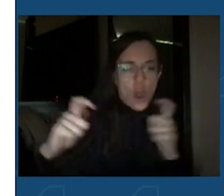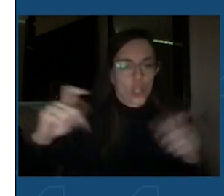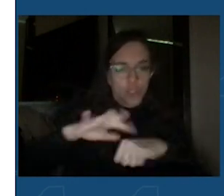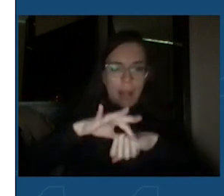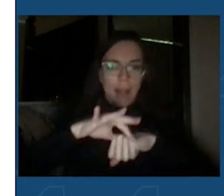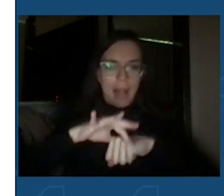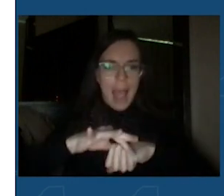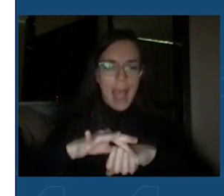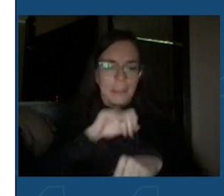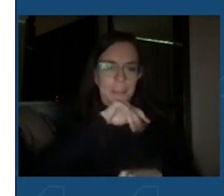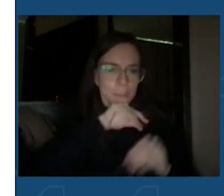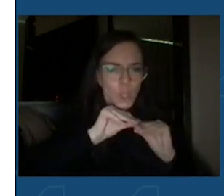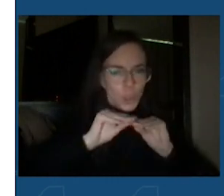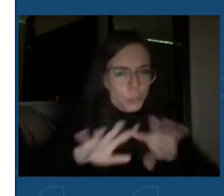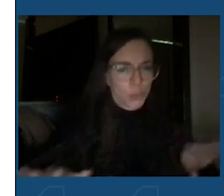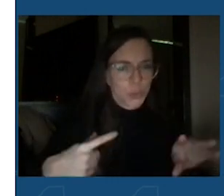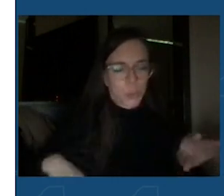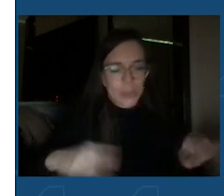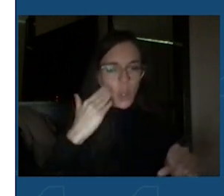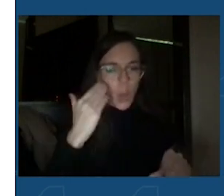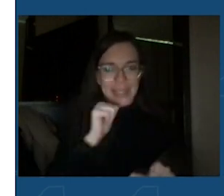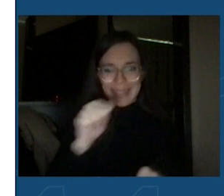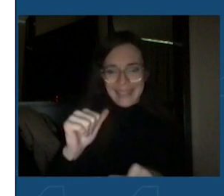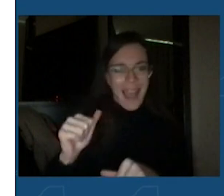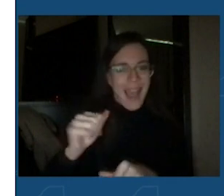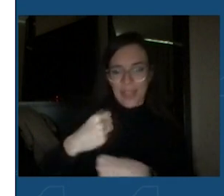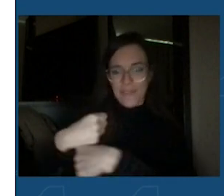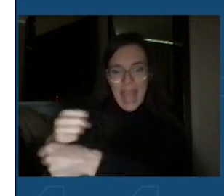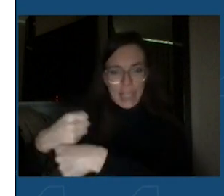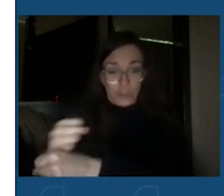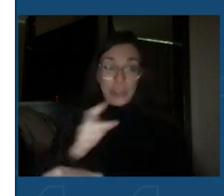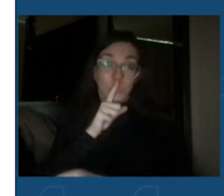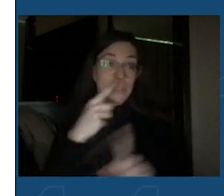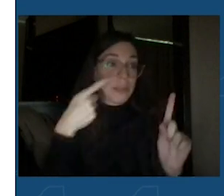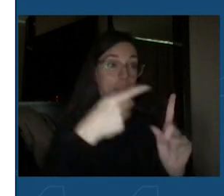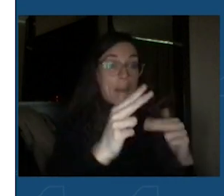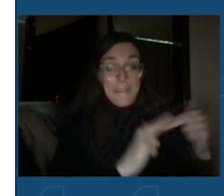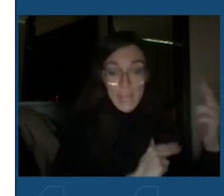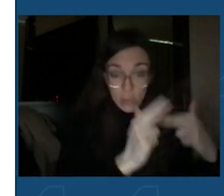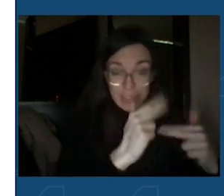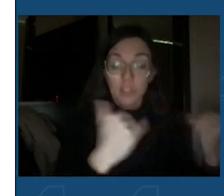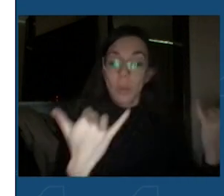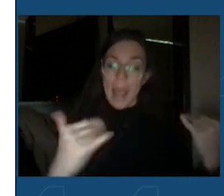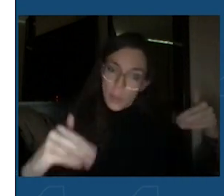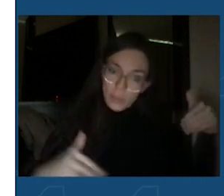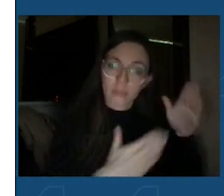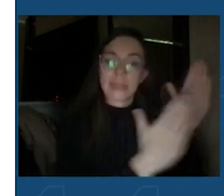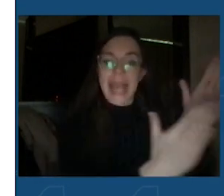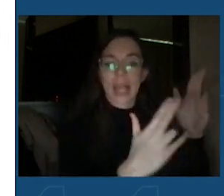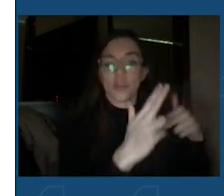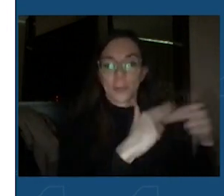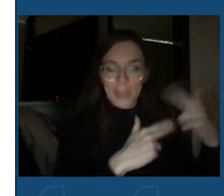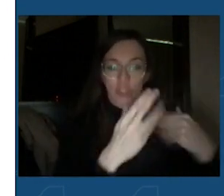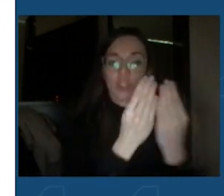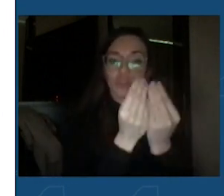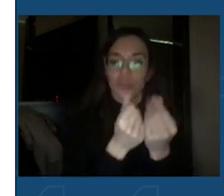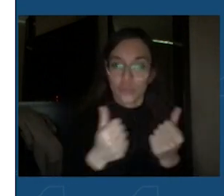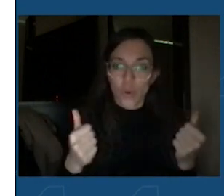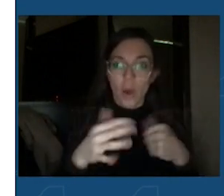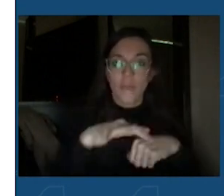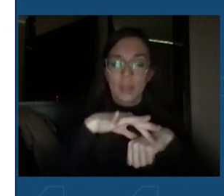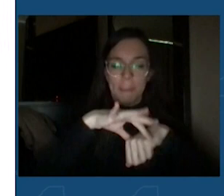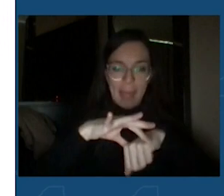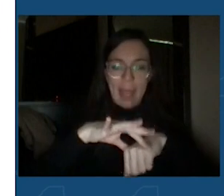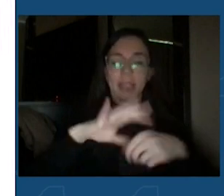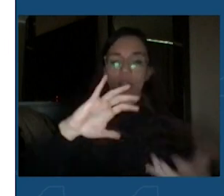we know are not those factories anymore, they're buildings. So we tackle the buildings, we solve the planet crisis, and it began in a room like